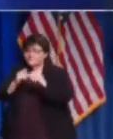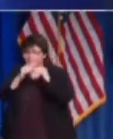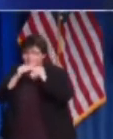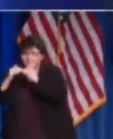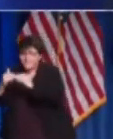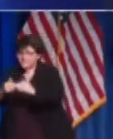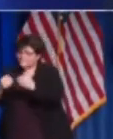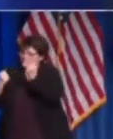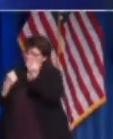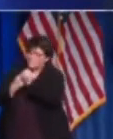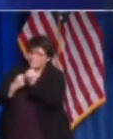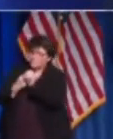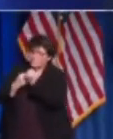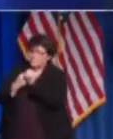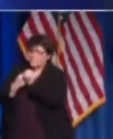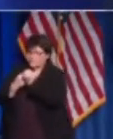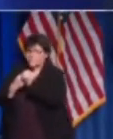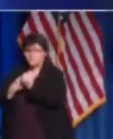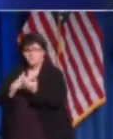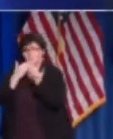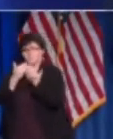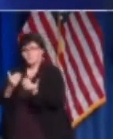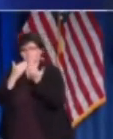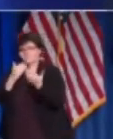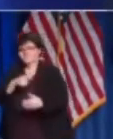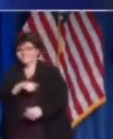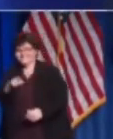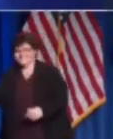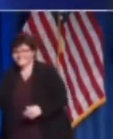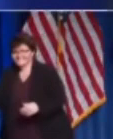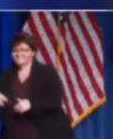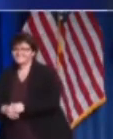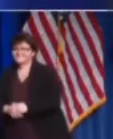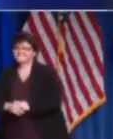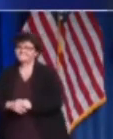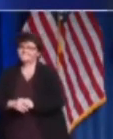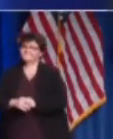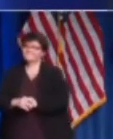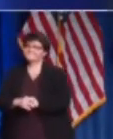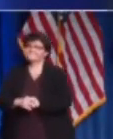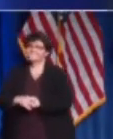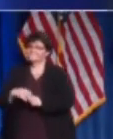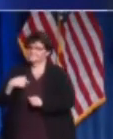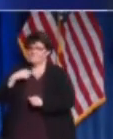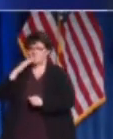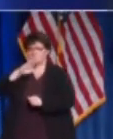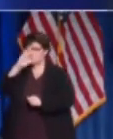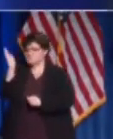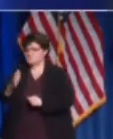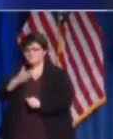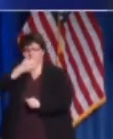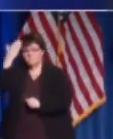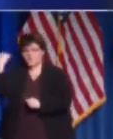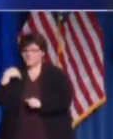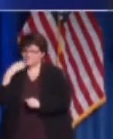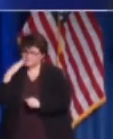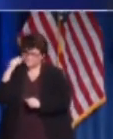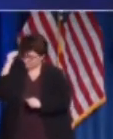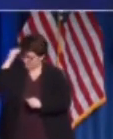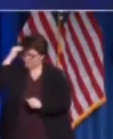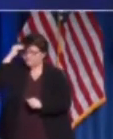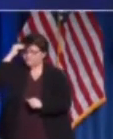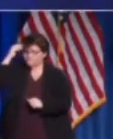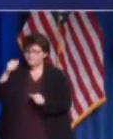entire life, thank you. It is not forgotten. And I'd like to thank the people